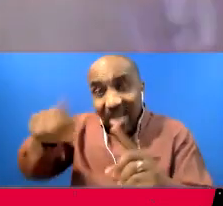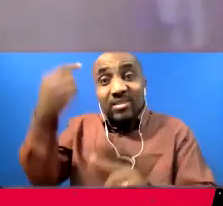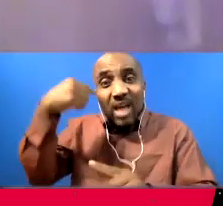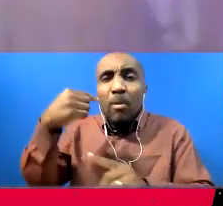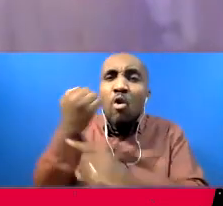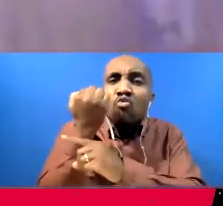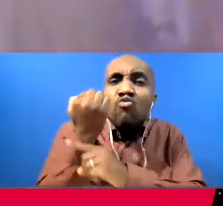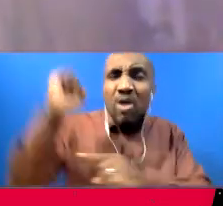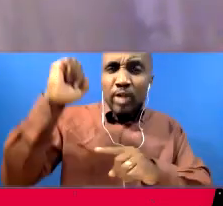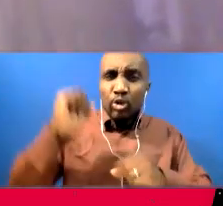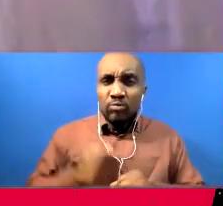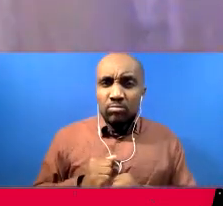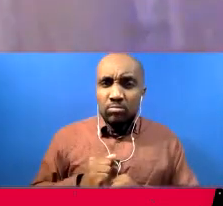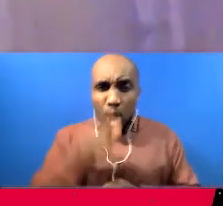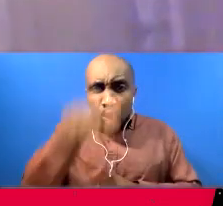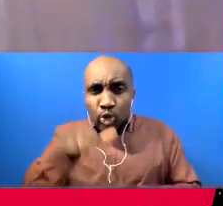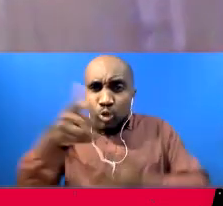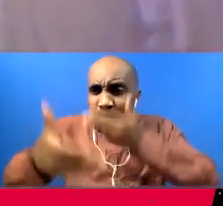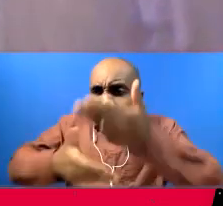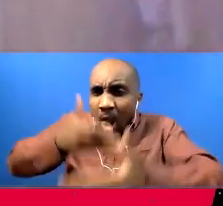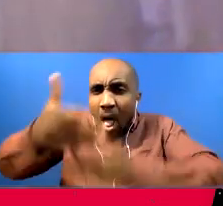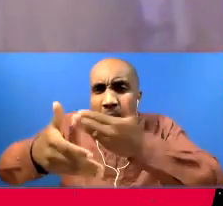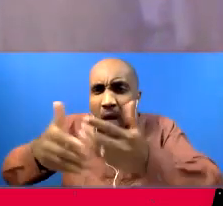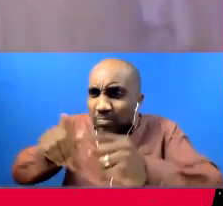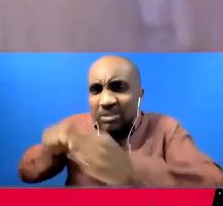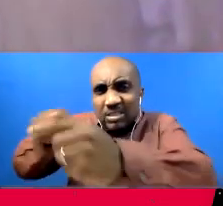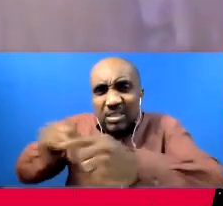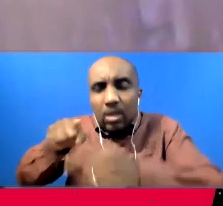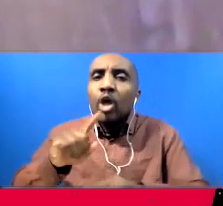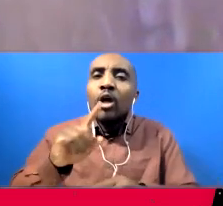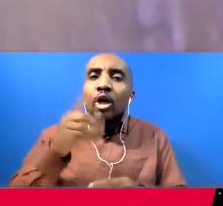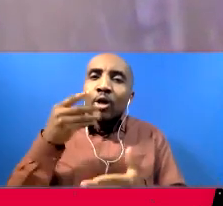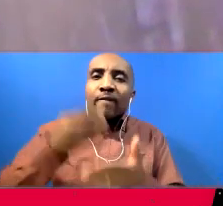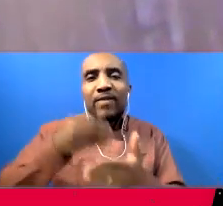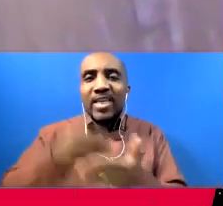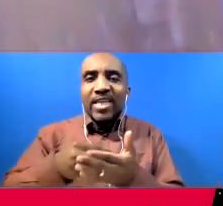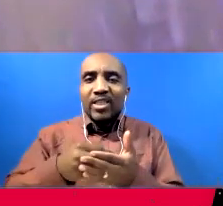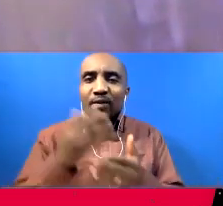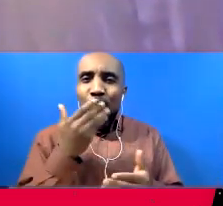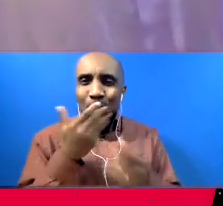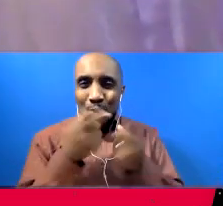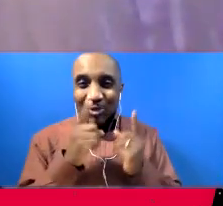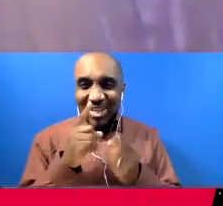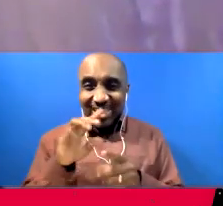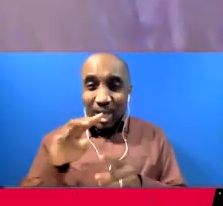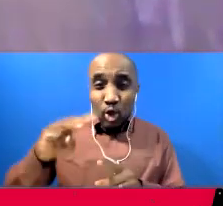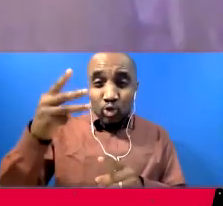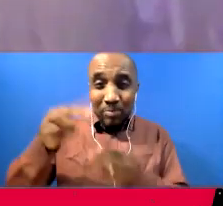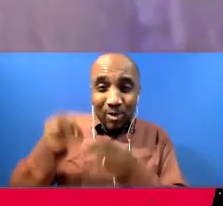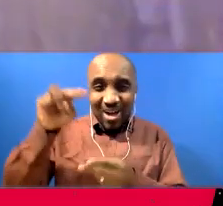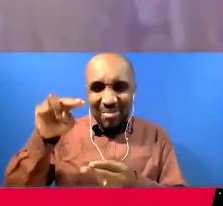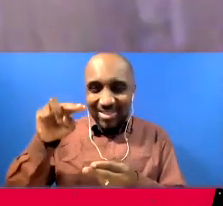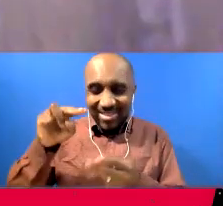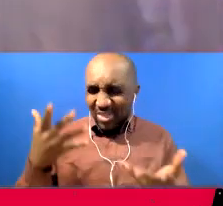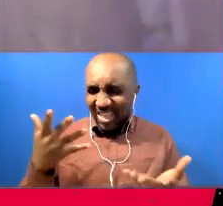and then they were speaking to students who were campaigning against the tripling of tuition fees, something that you might think is certainly does not even compare, right,